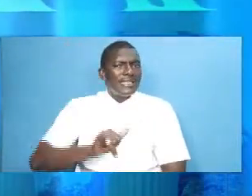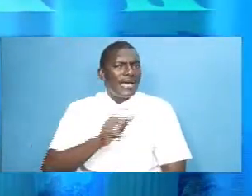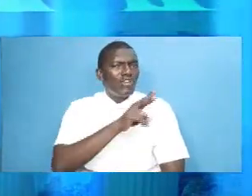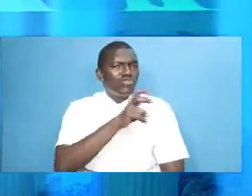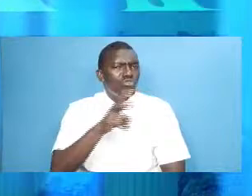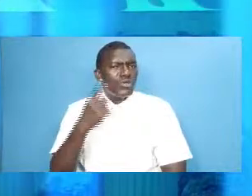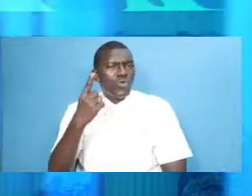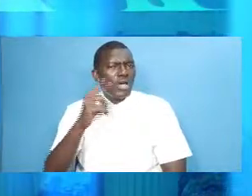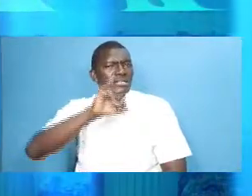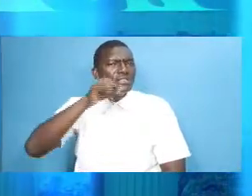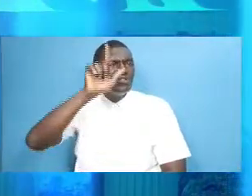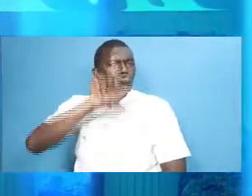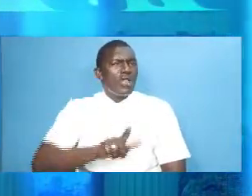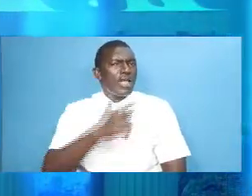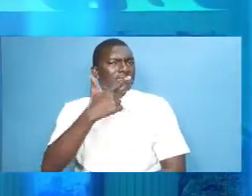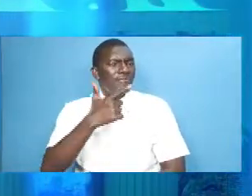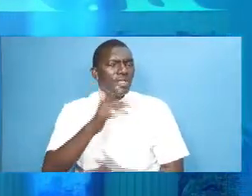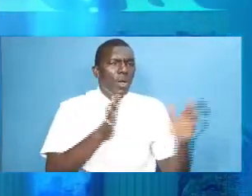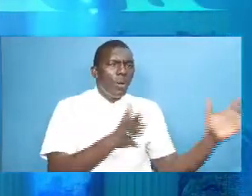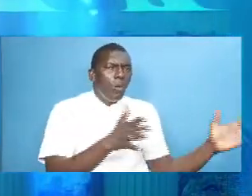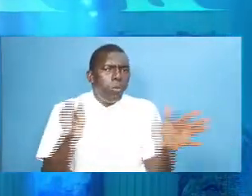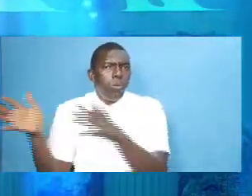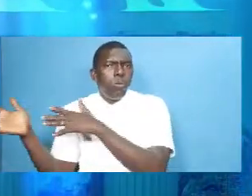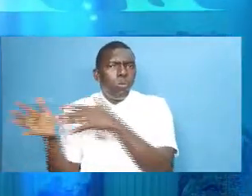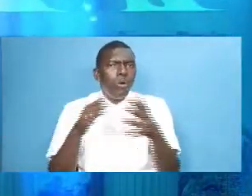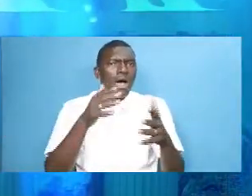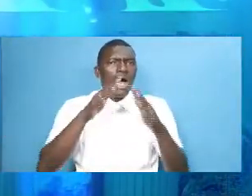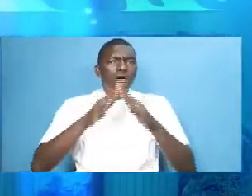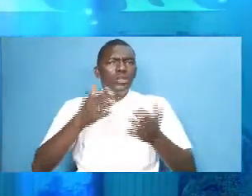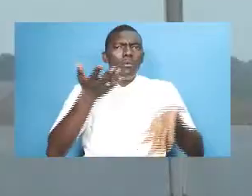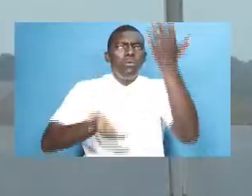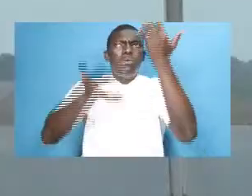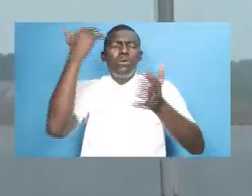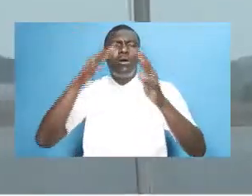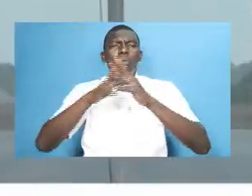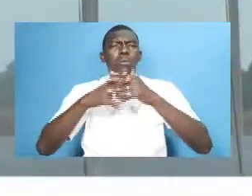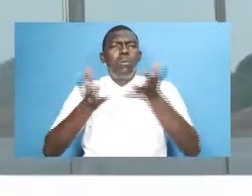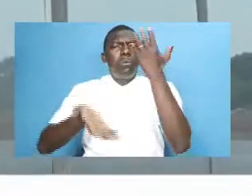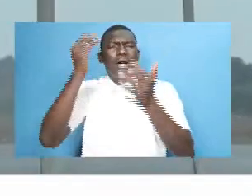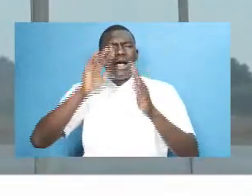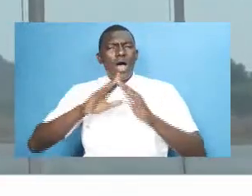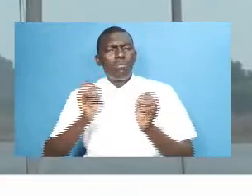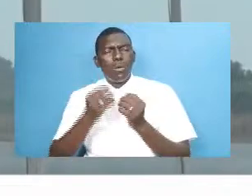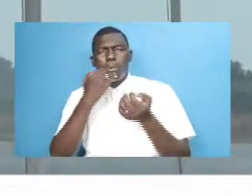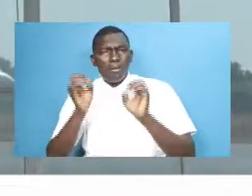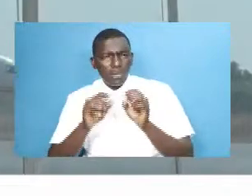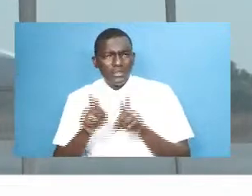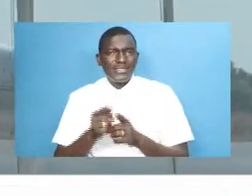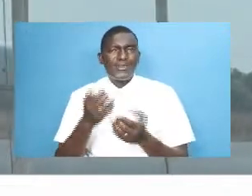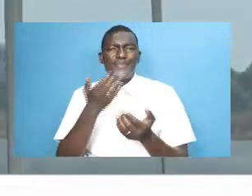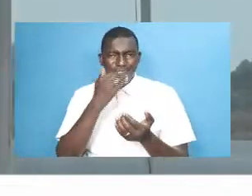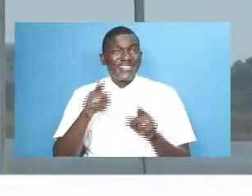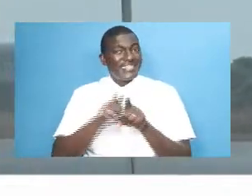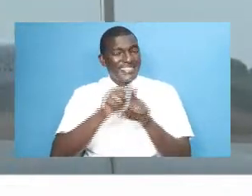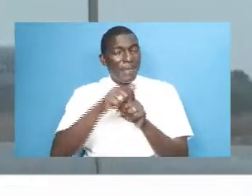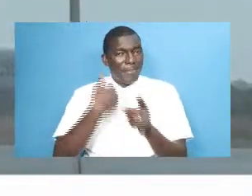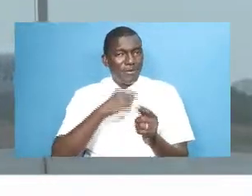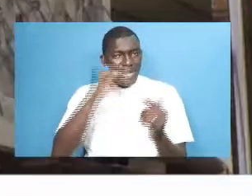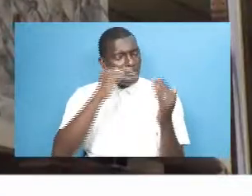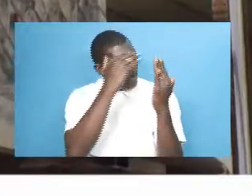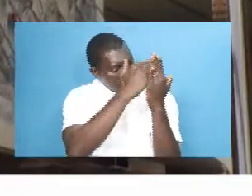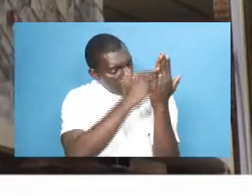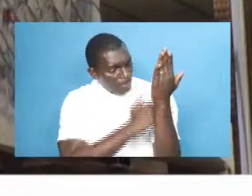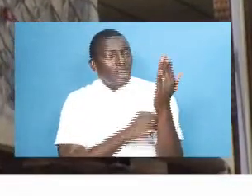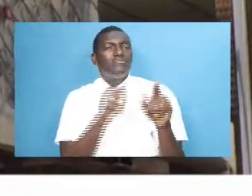presentation ceremony at the Banjul International Airport, and he fast on this report. The donation is in response to the July 2021